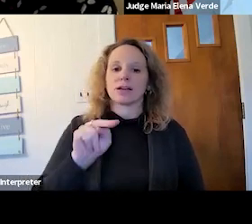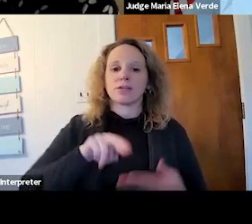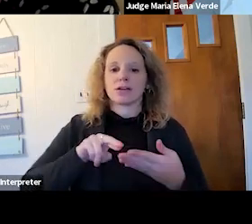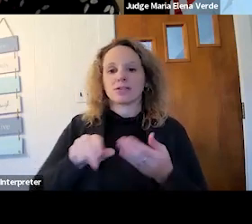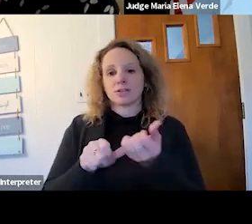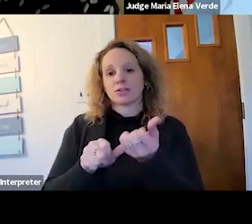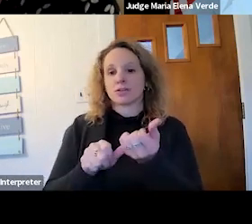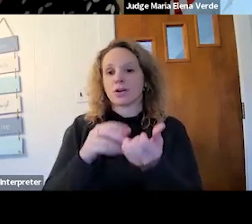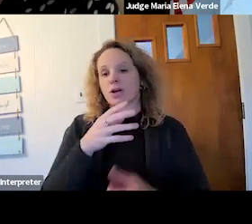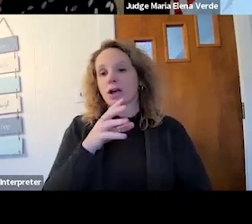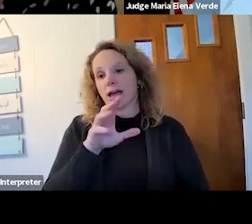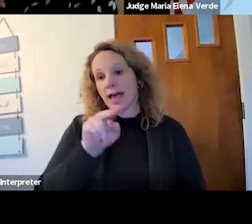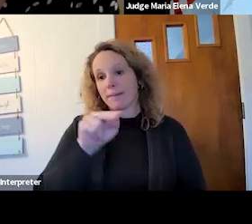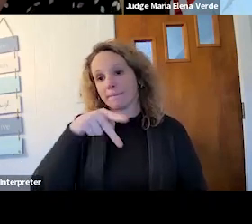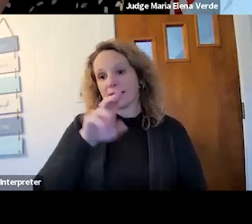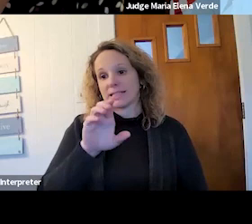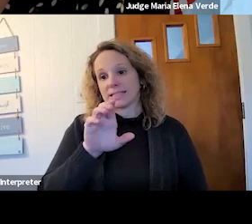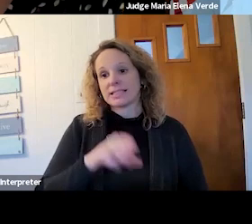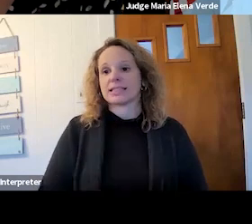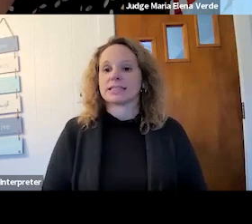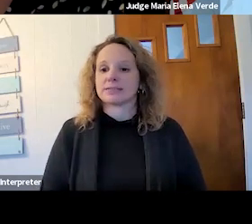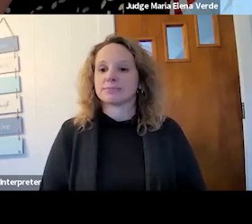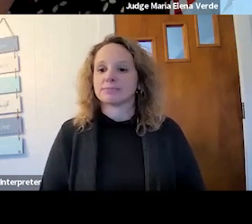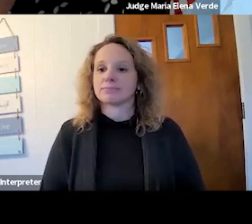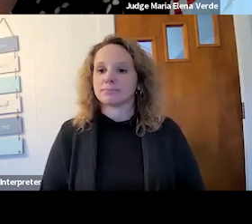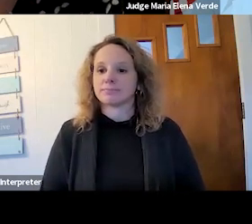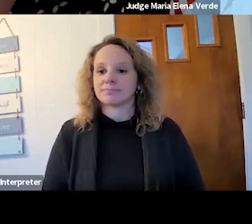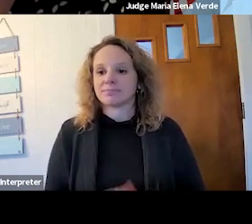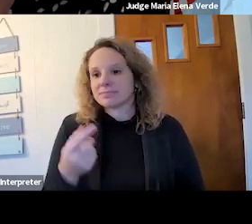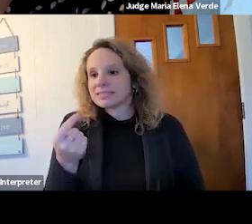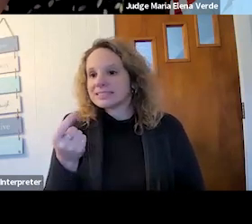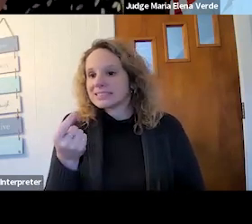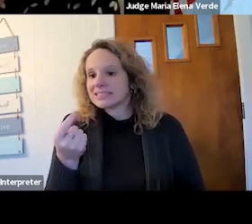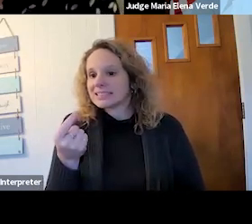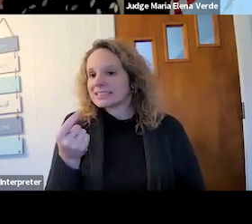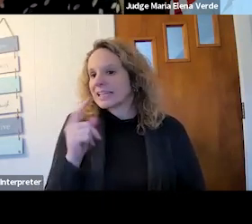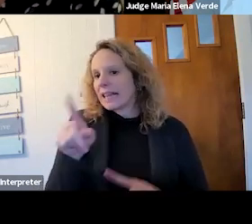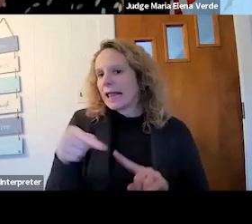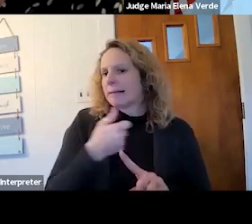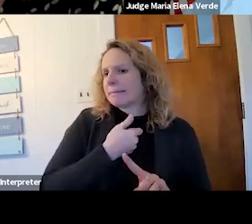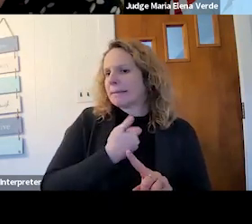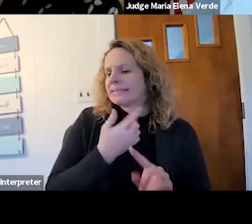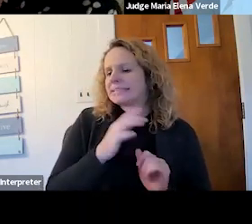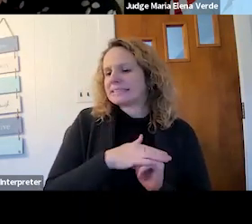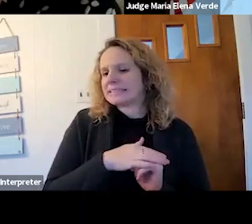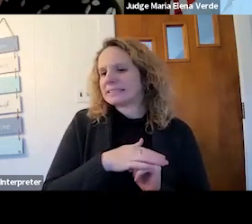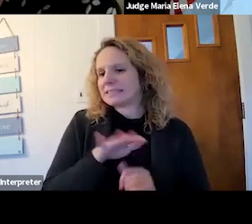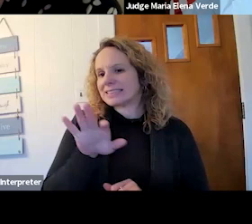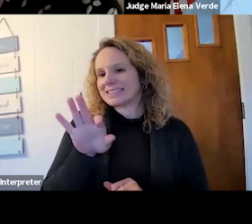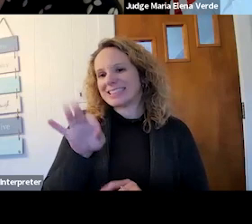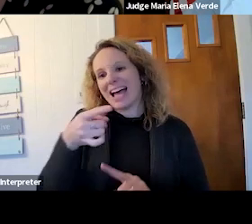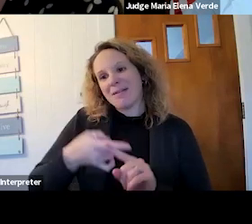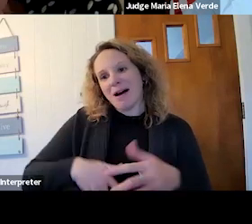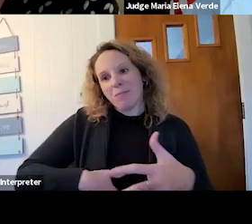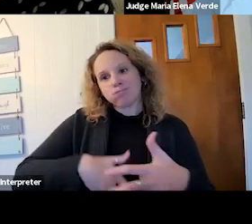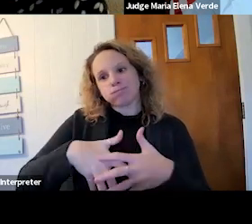NPC Research. I do have to give a little asterisk about myself that I am 9 months pregnant. So